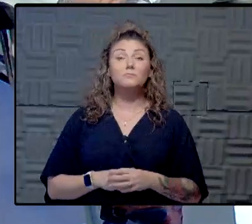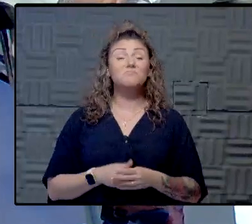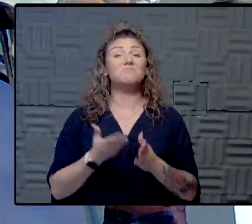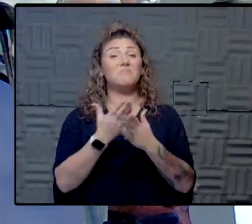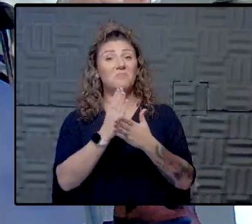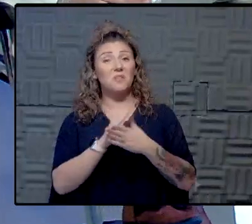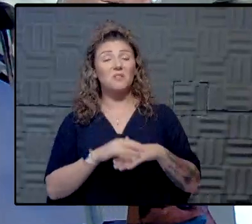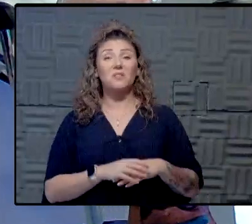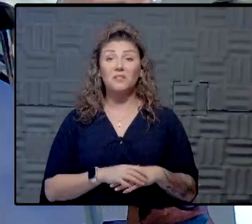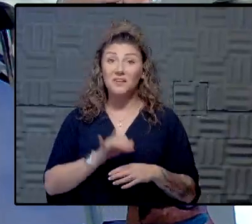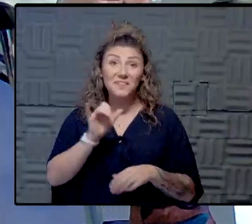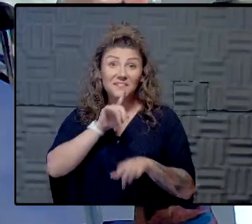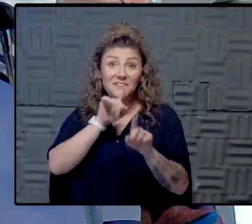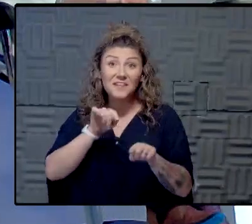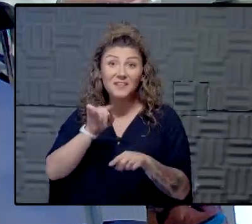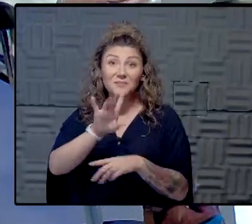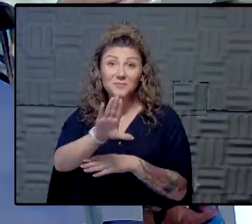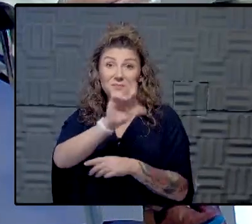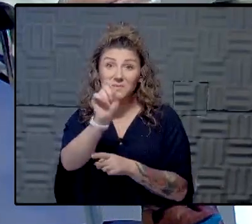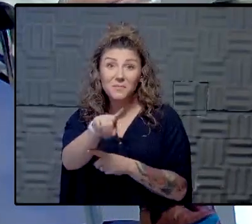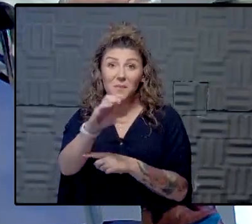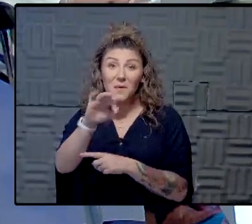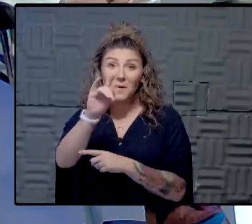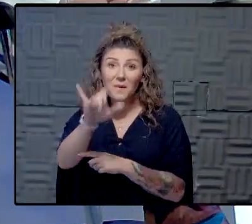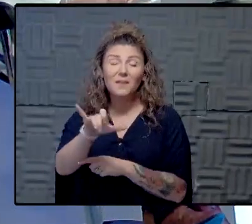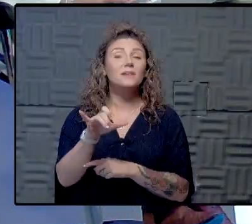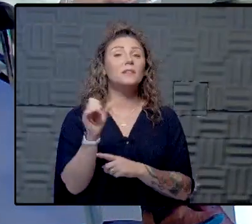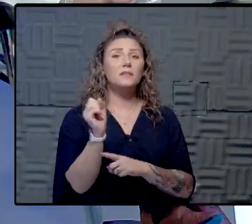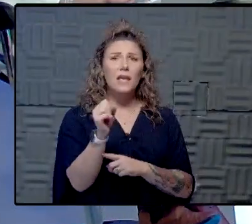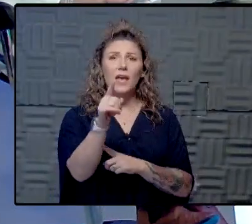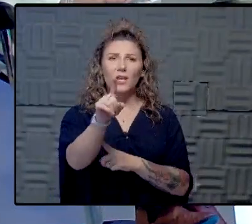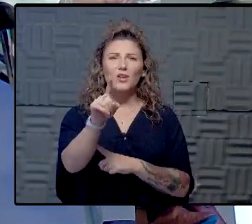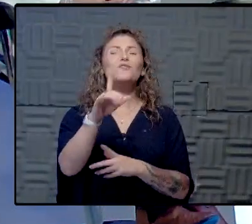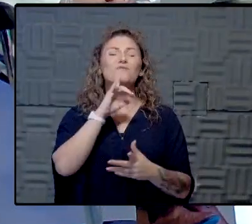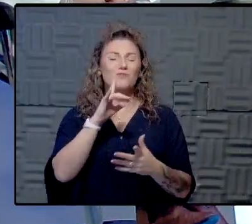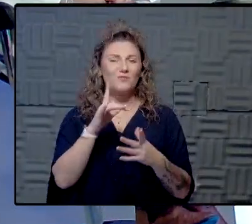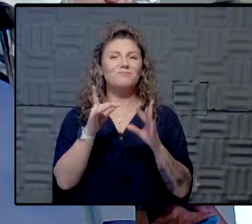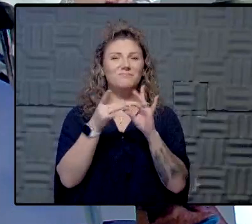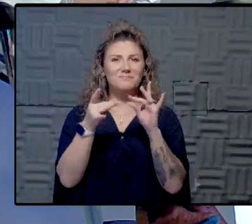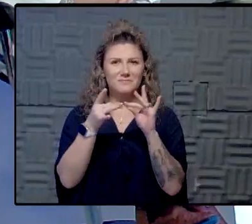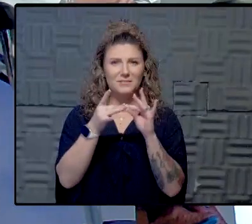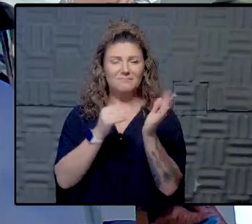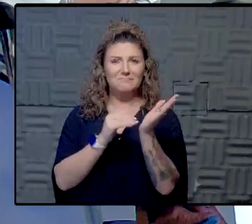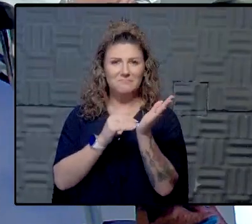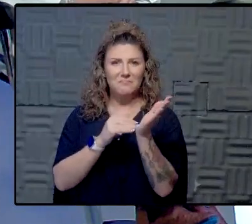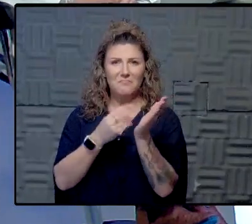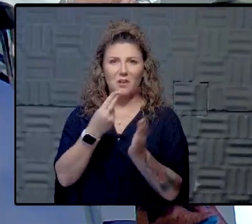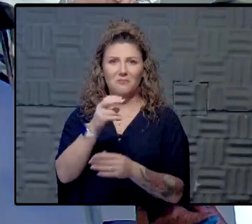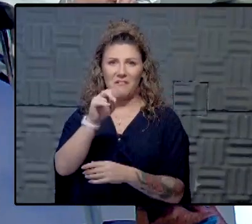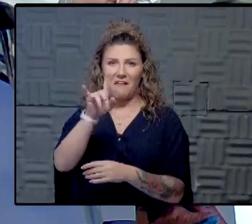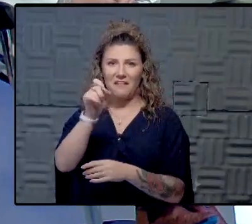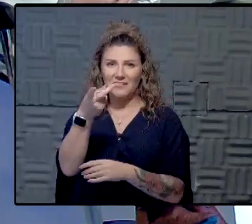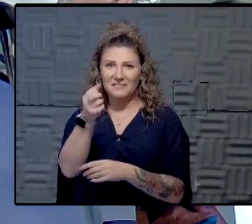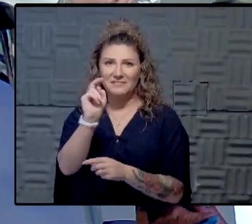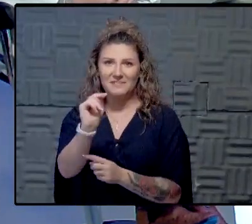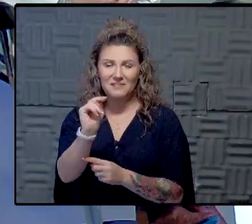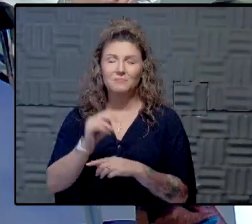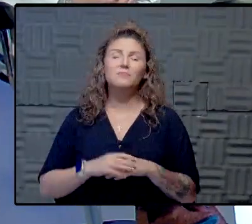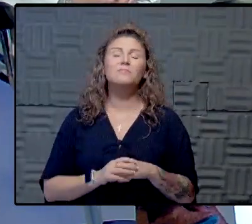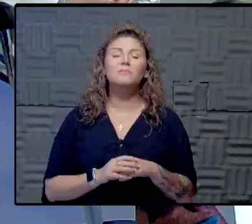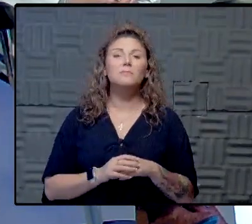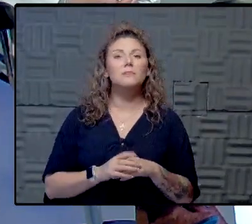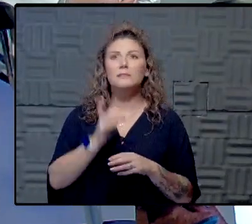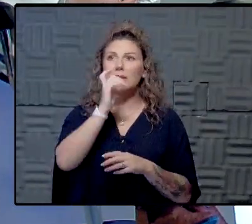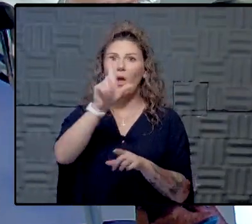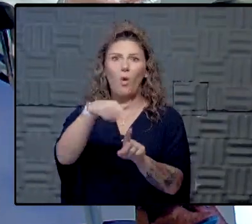right. Did that answer your question, Cody? Yeah, you touched on it just a little bit, Dr. Hawkinson, that, I mean, it's not